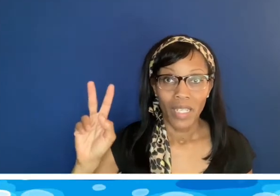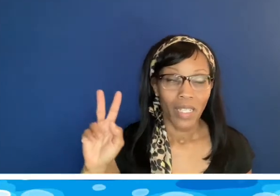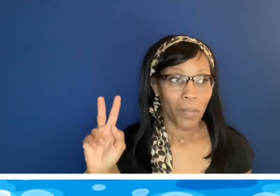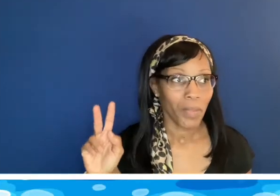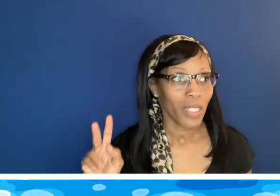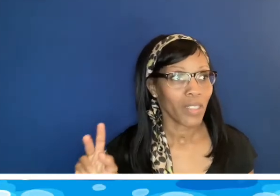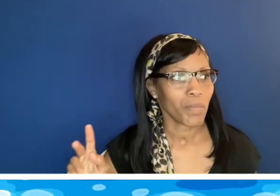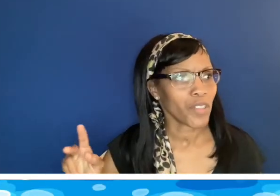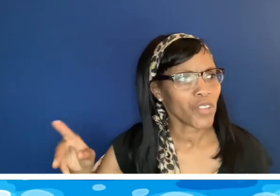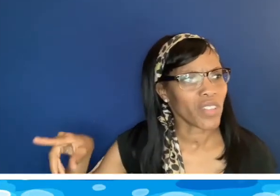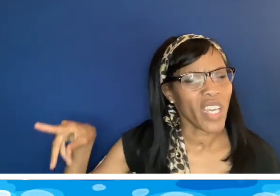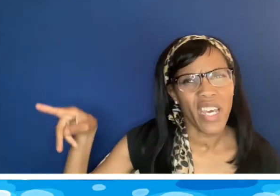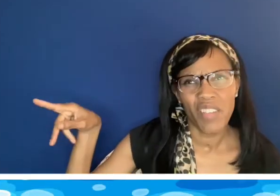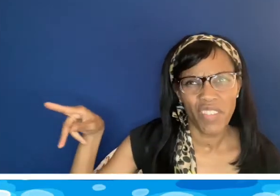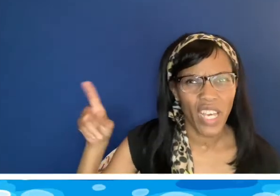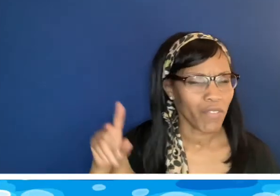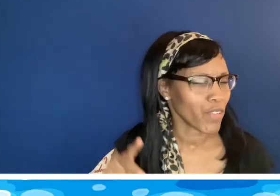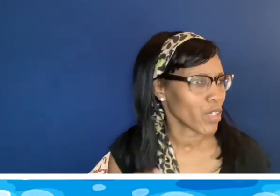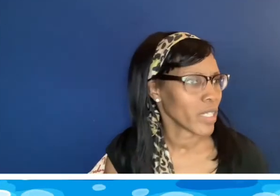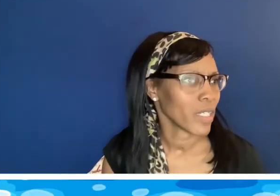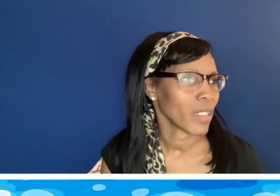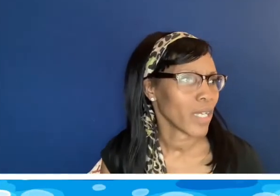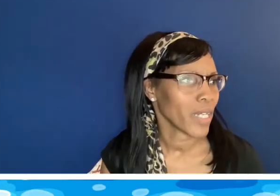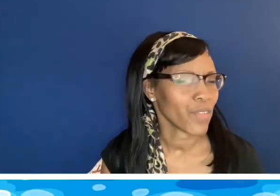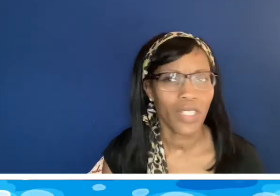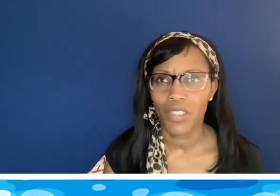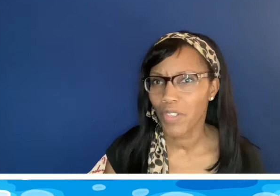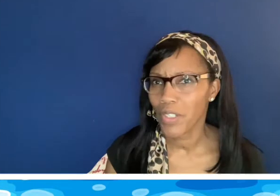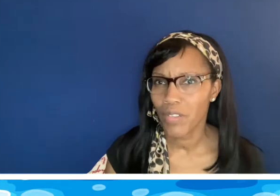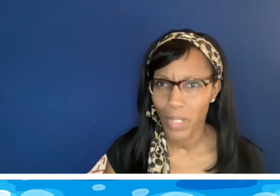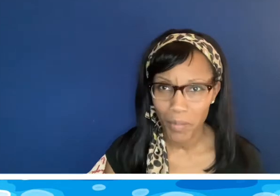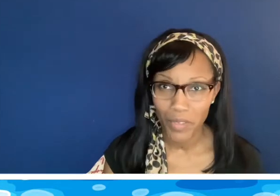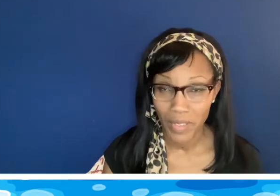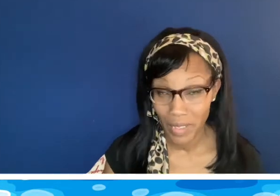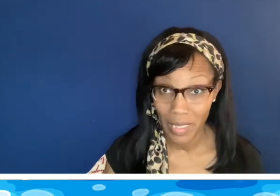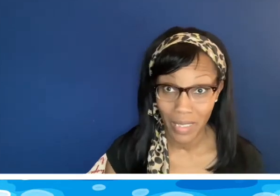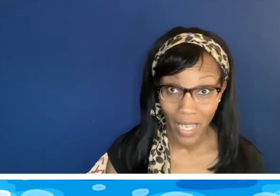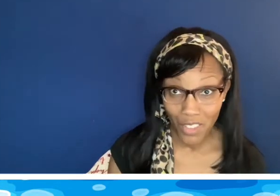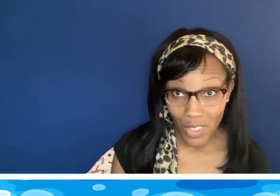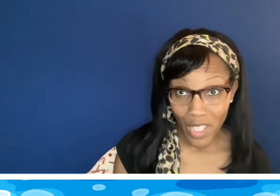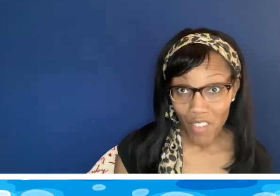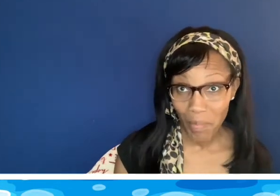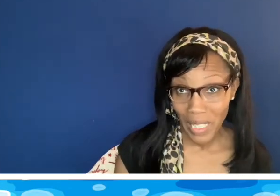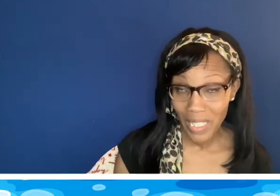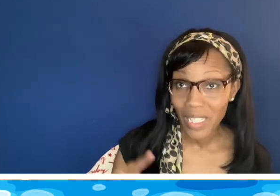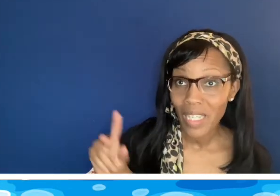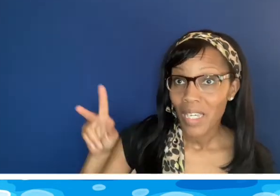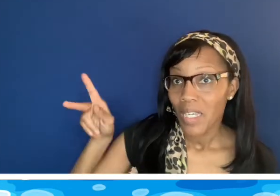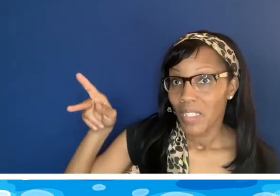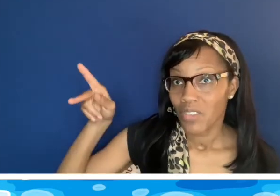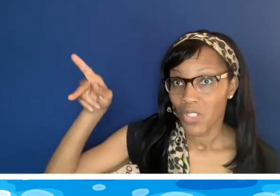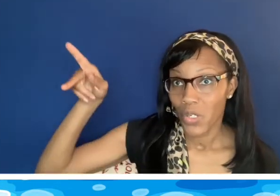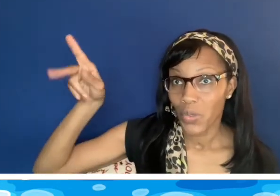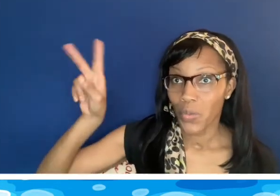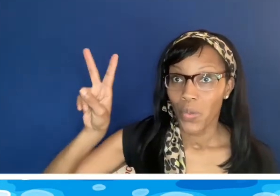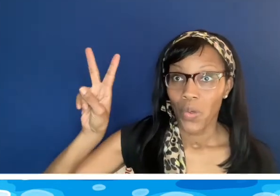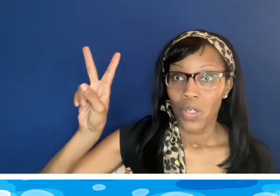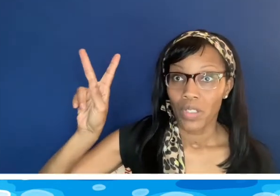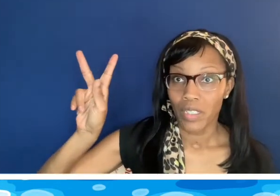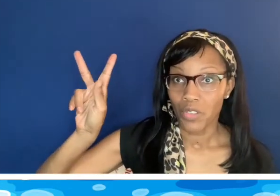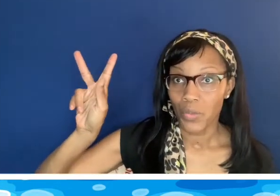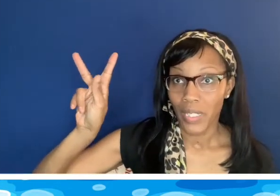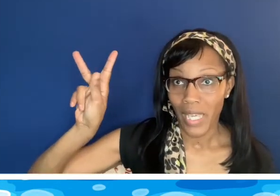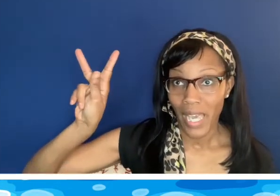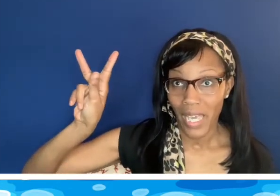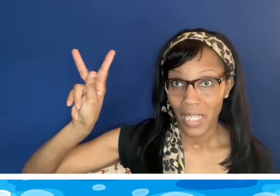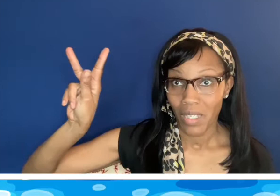P. Now in P, this picture is kind of not very, I don't think it's a very good representation of P. So